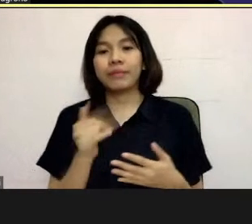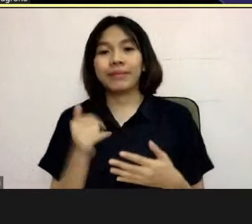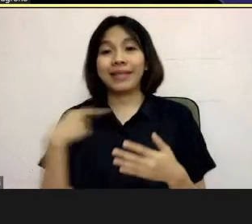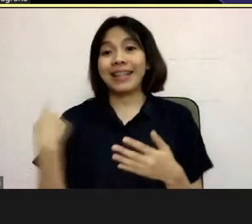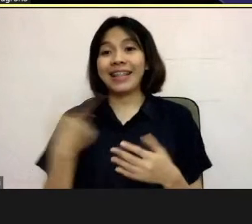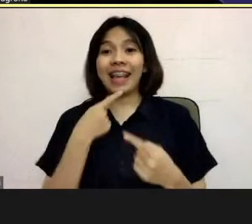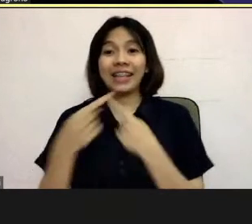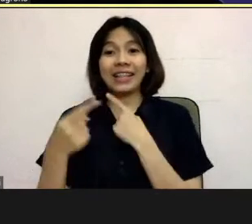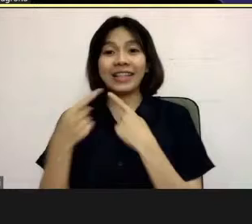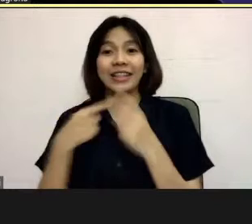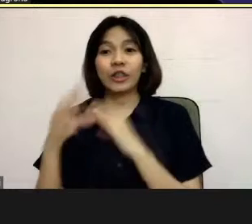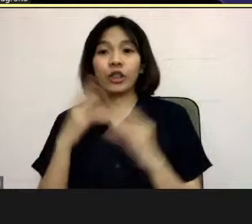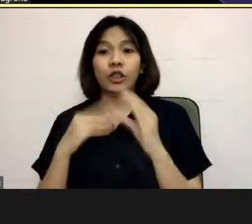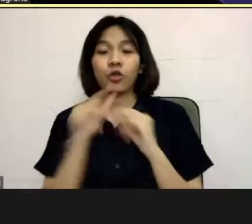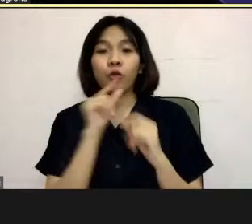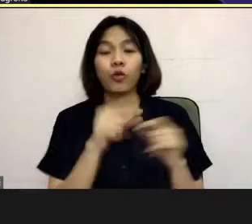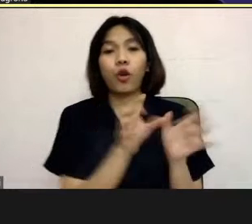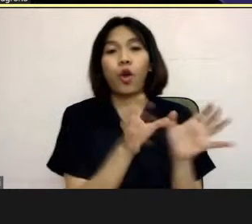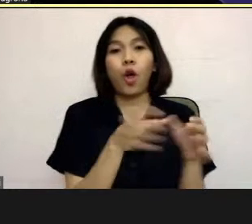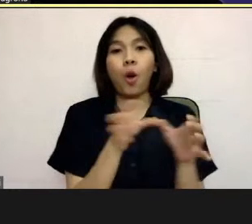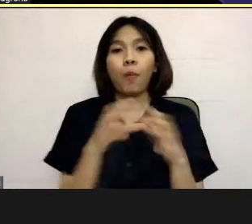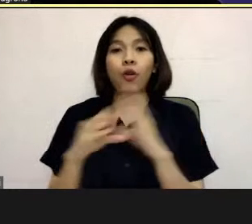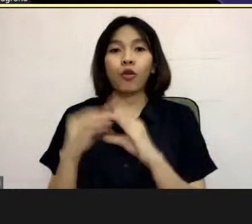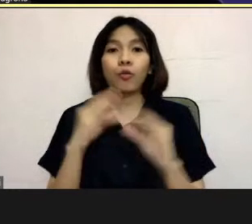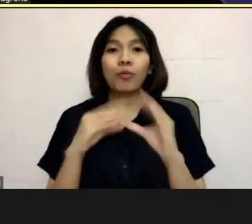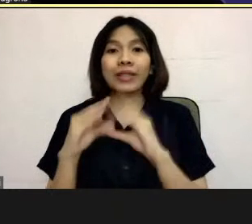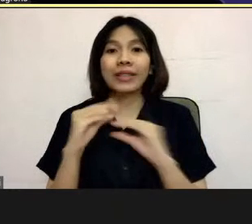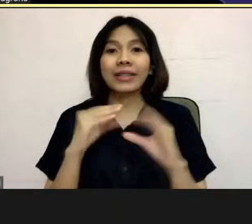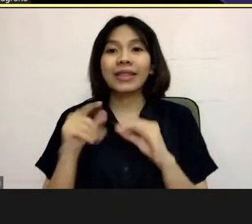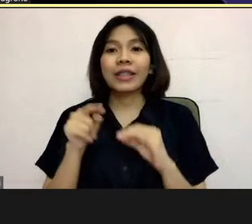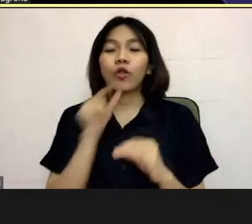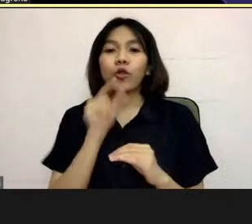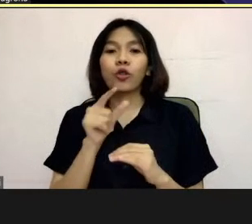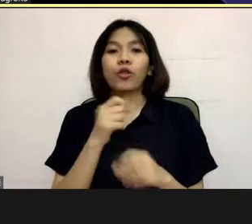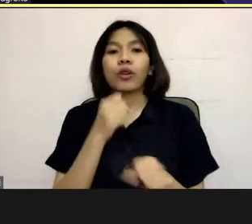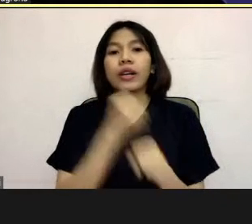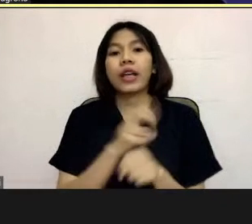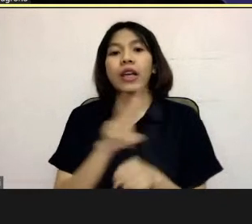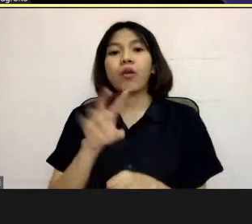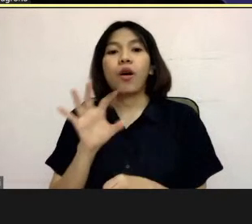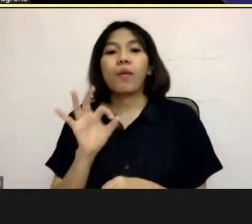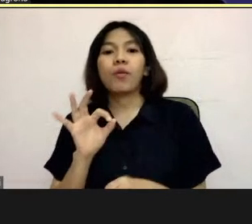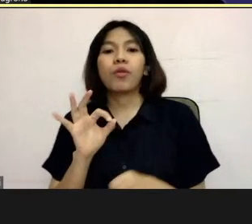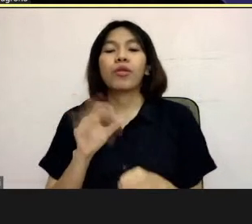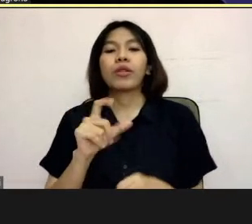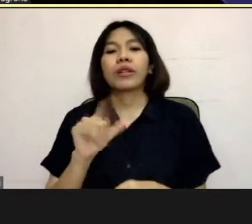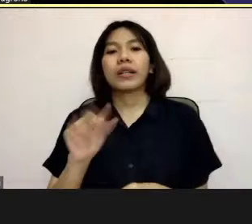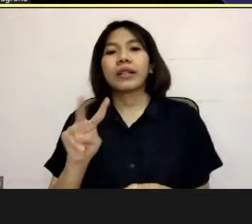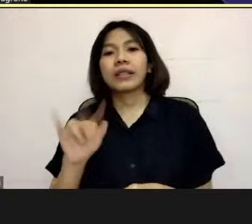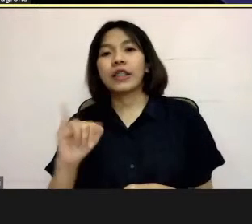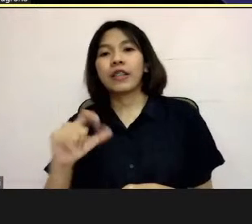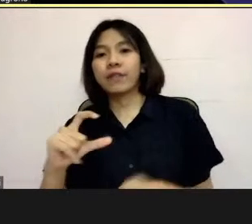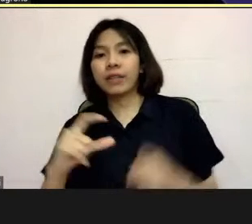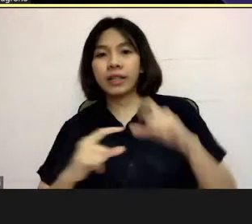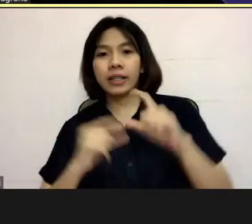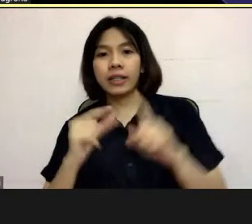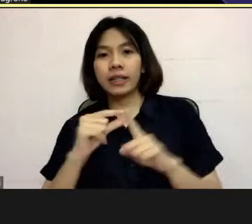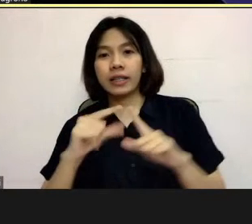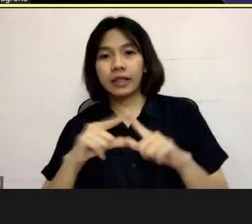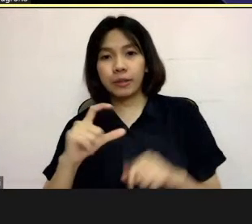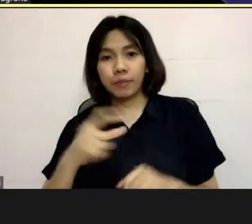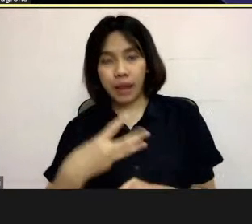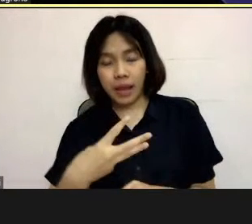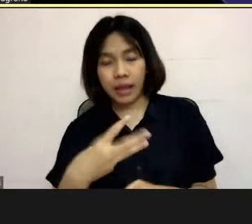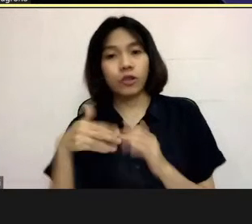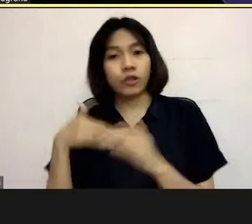sub-working group of C20 Civic Space. And we will